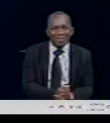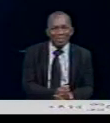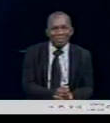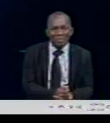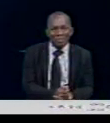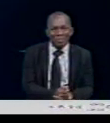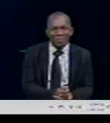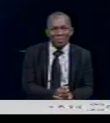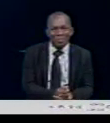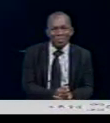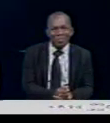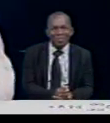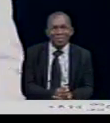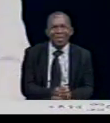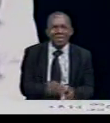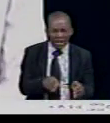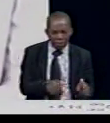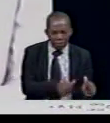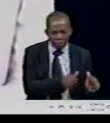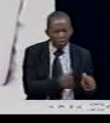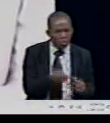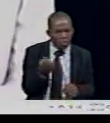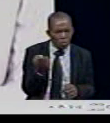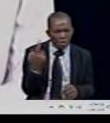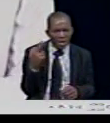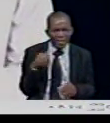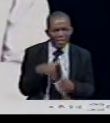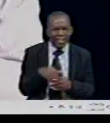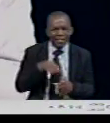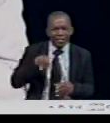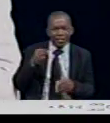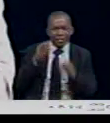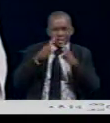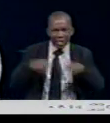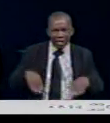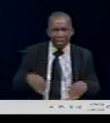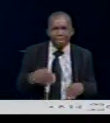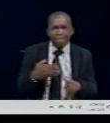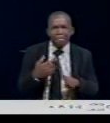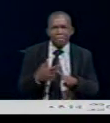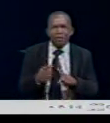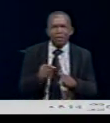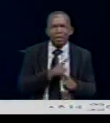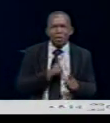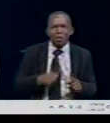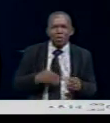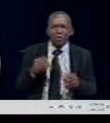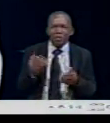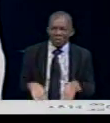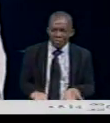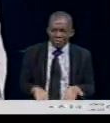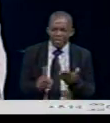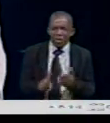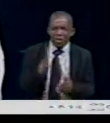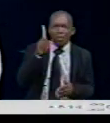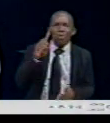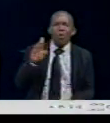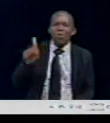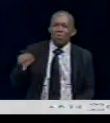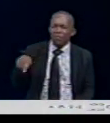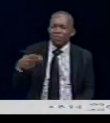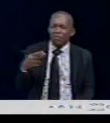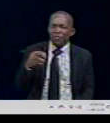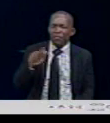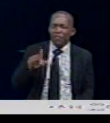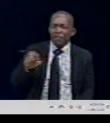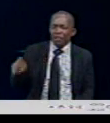amen. The apostles were in Jerusalem, but God raised up Philip. He went everywhere into the